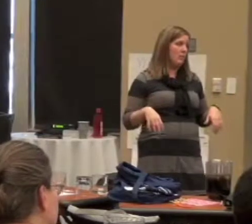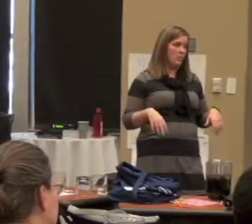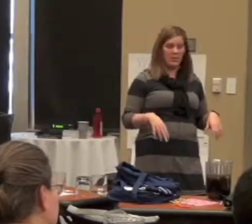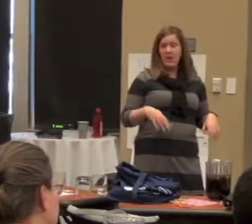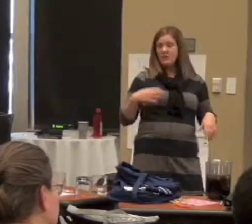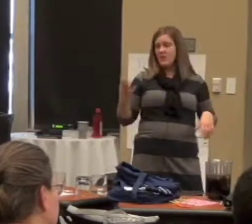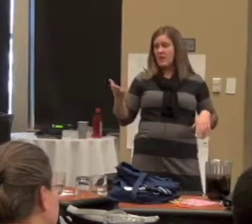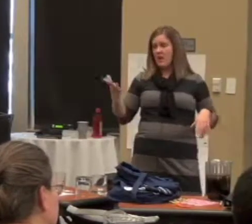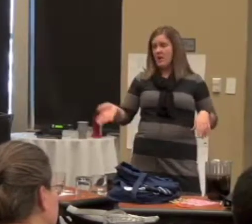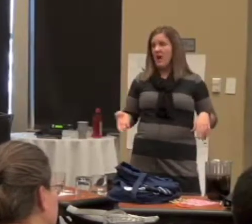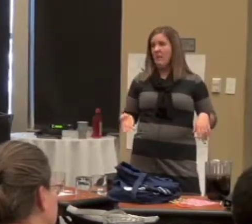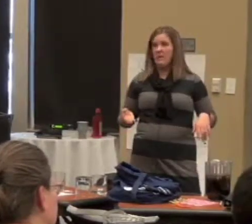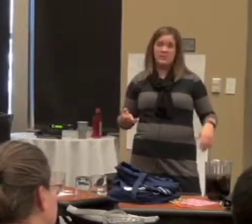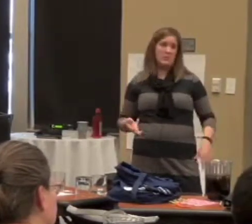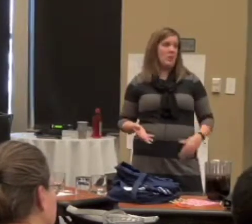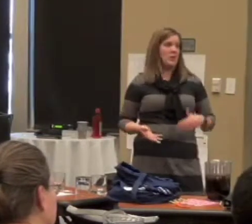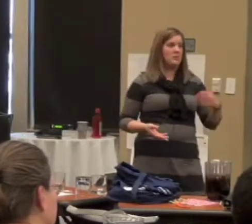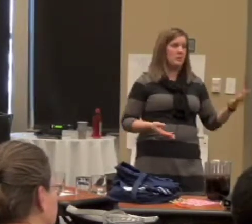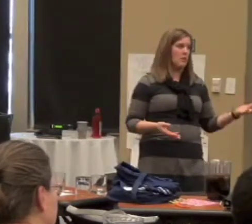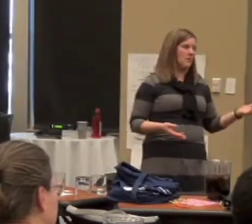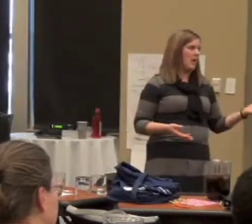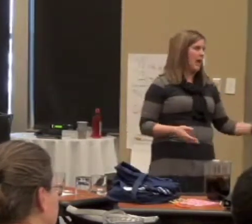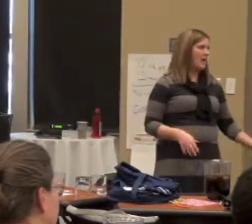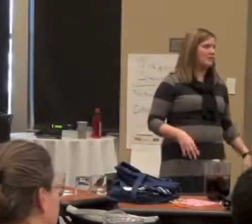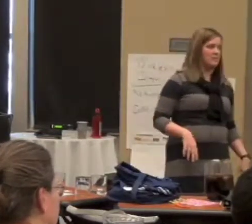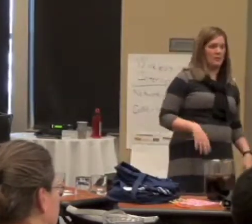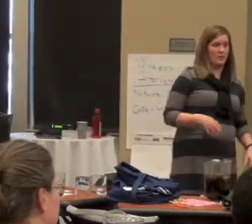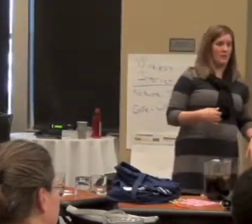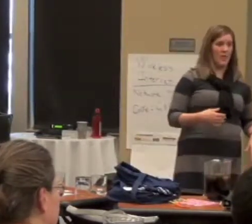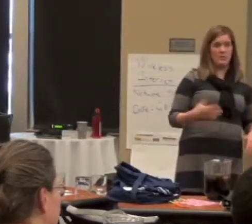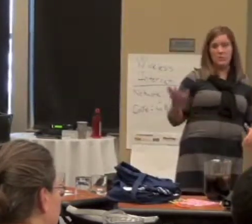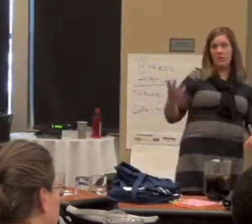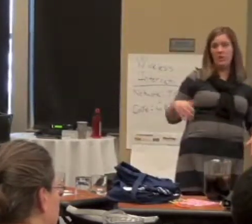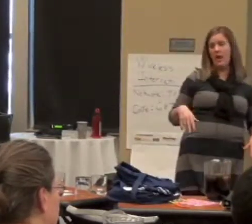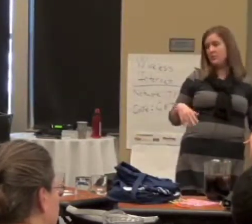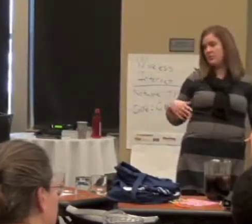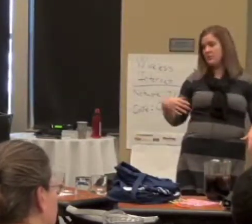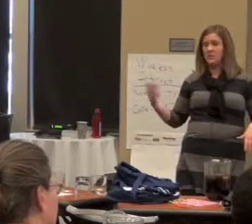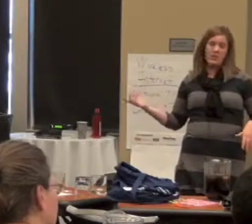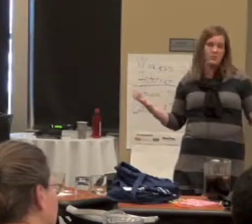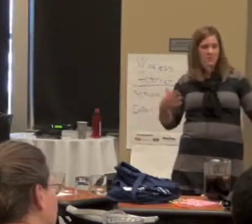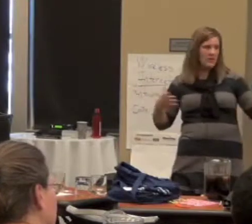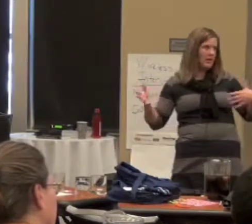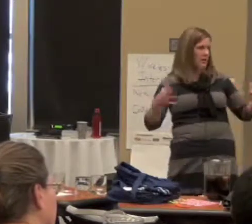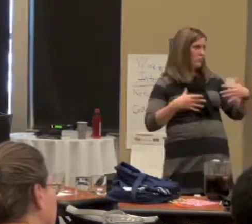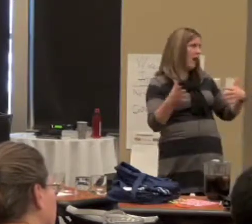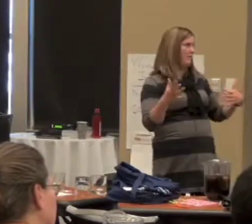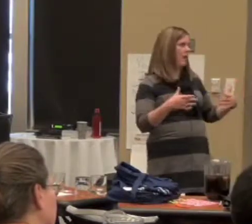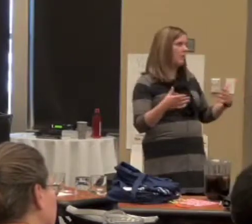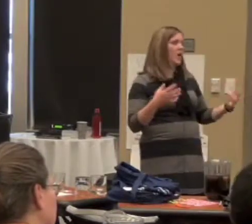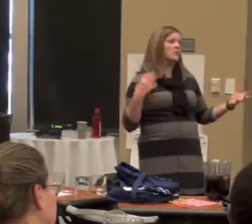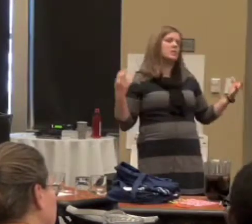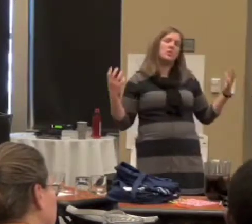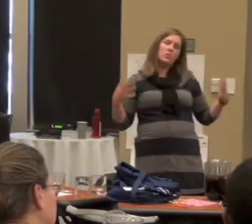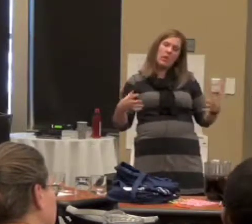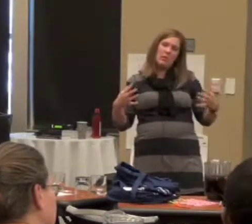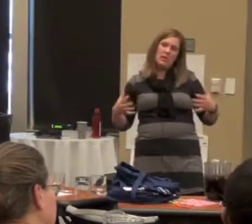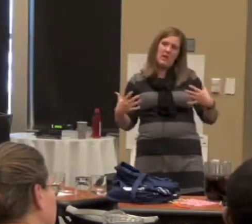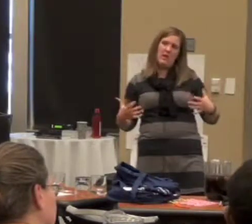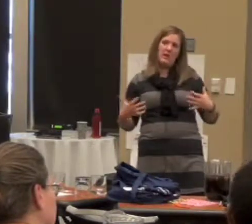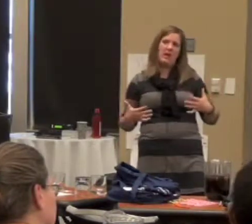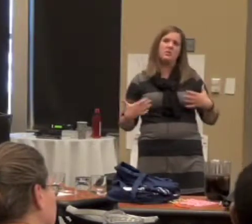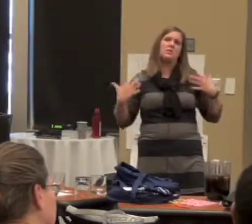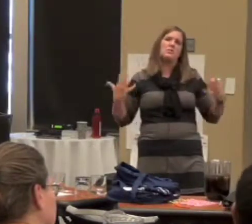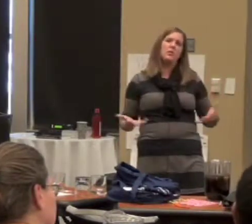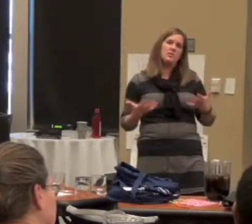people on board. Say they have a hobby and somebody knows somebody that has a swimming class and somebody knows somebody that can drive them. So it's a great way to